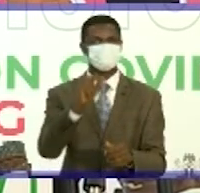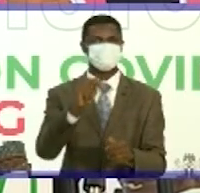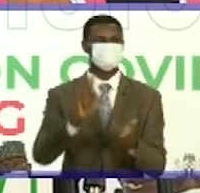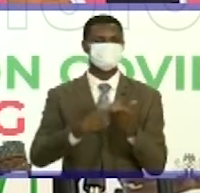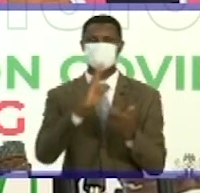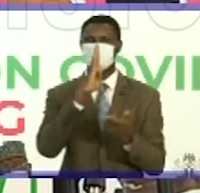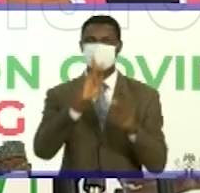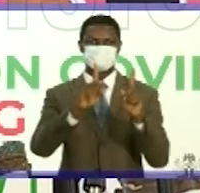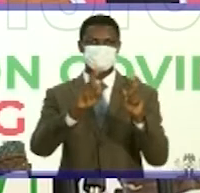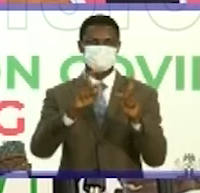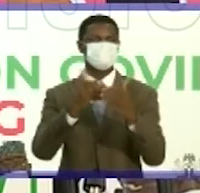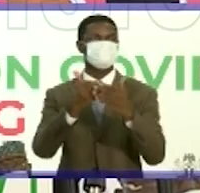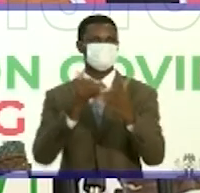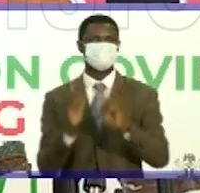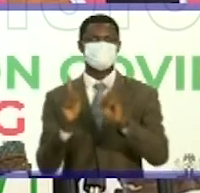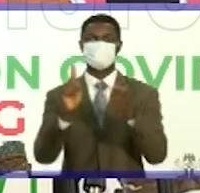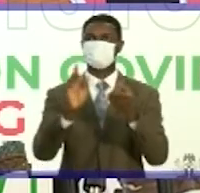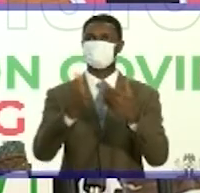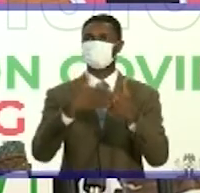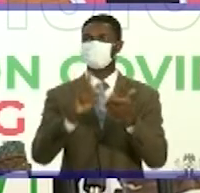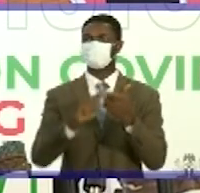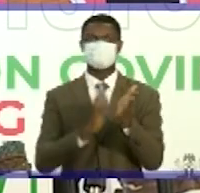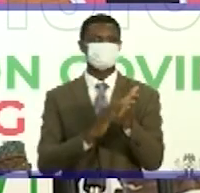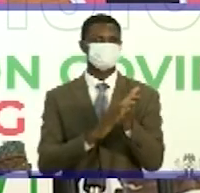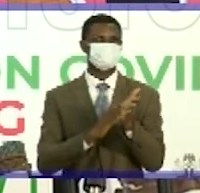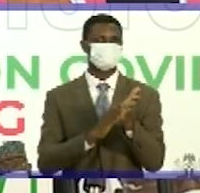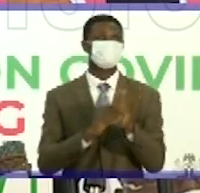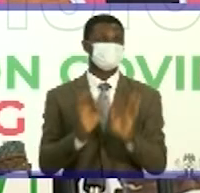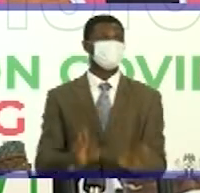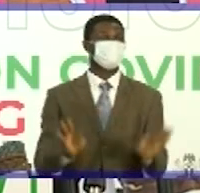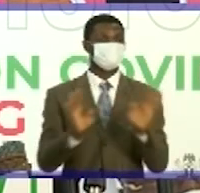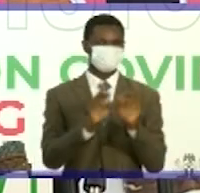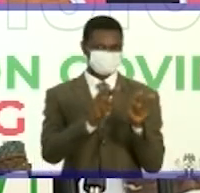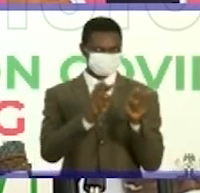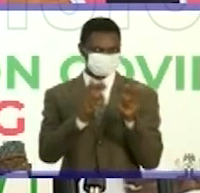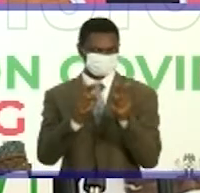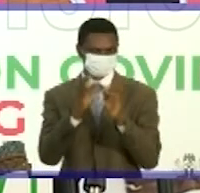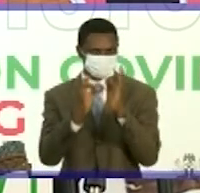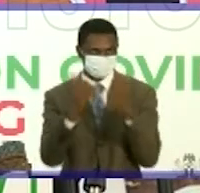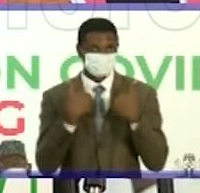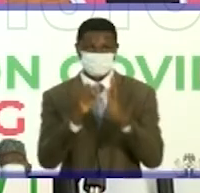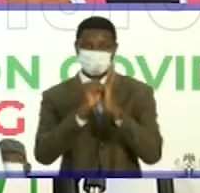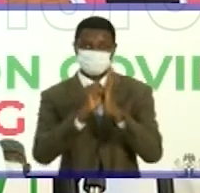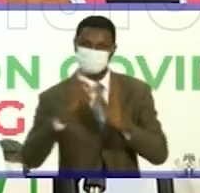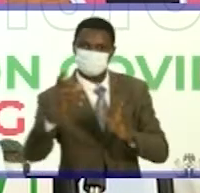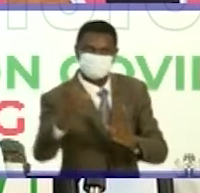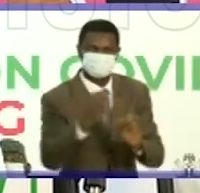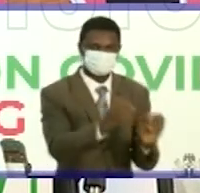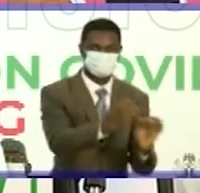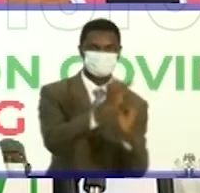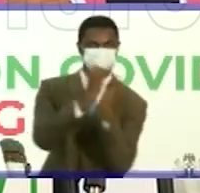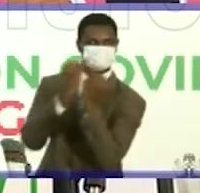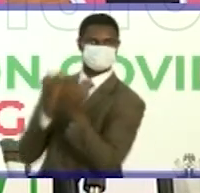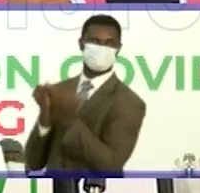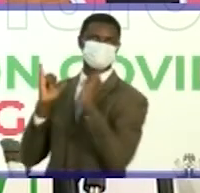before they resume classes. What is more important is monitoring symptoms and making sure you pick symptoms up early and you exclude those that